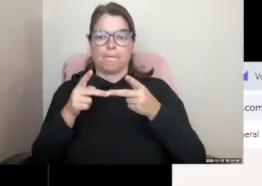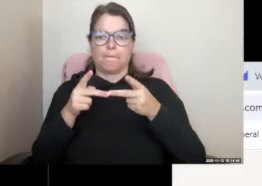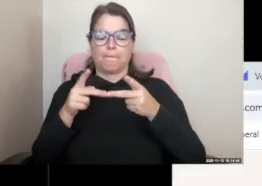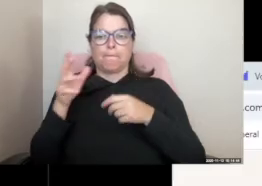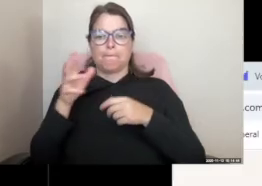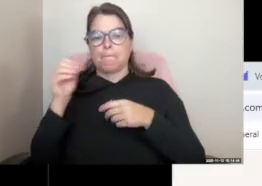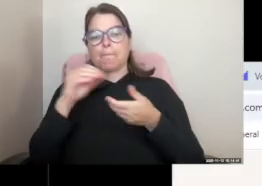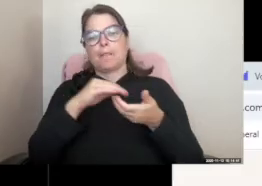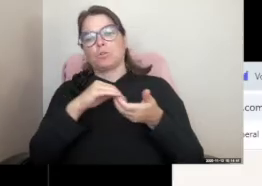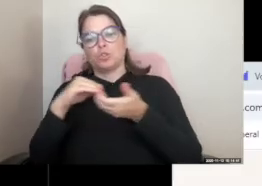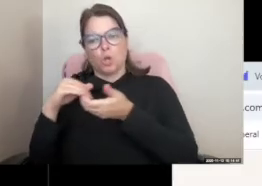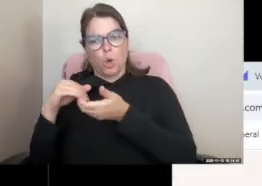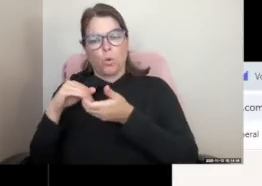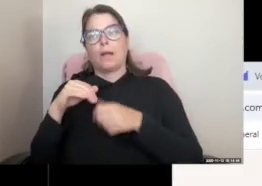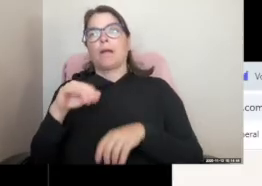like